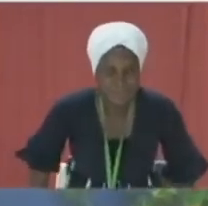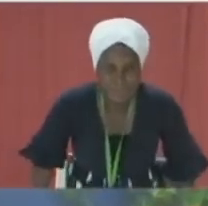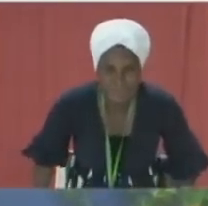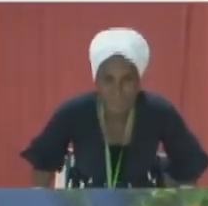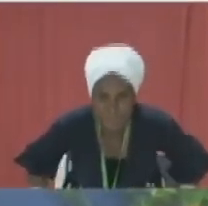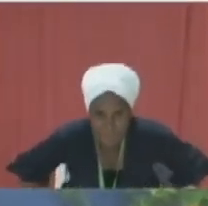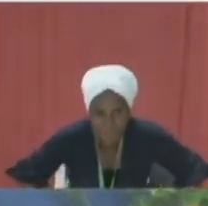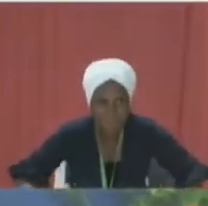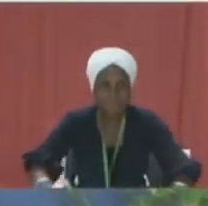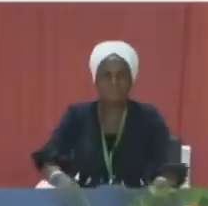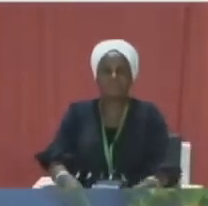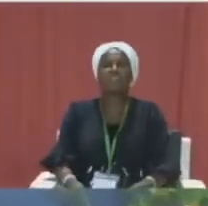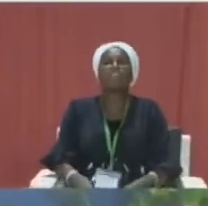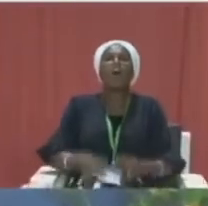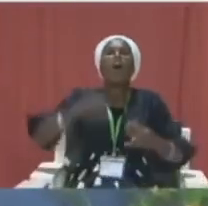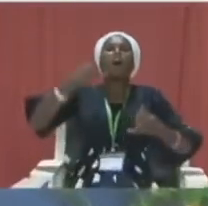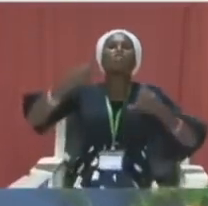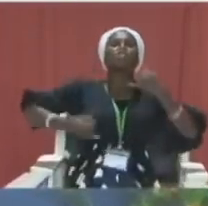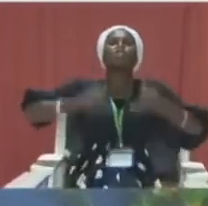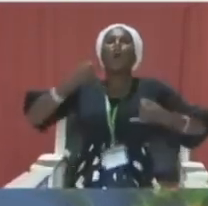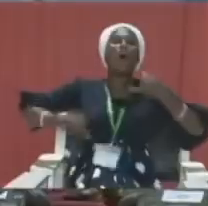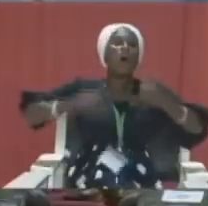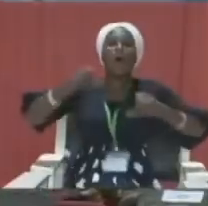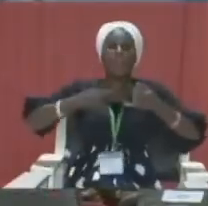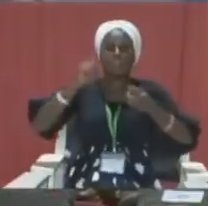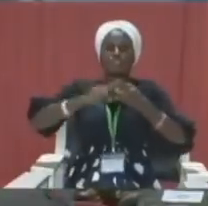Joy to the world.